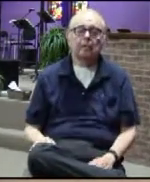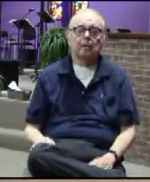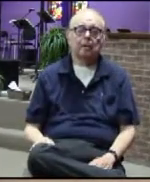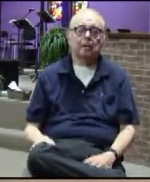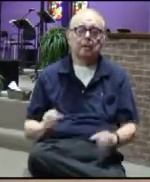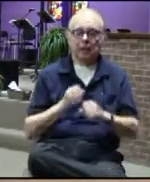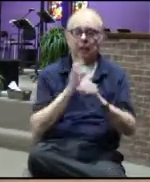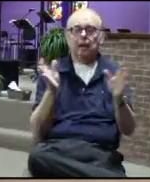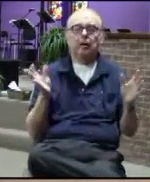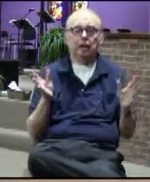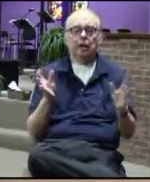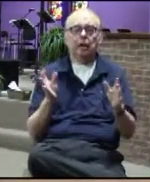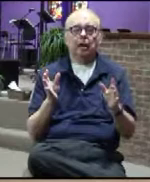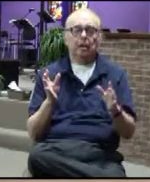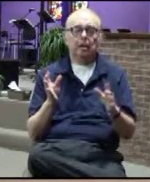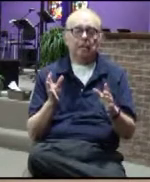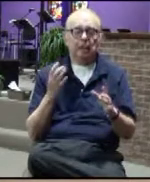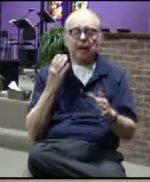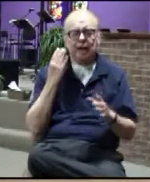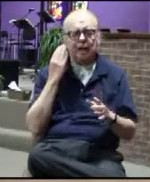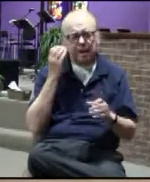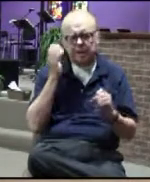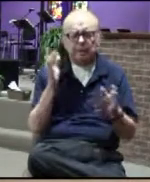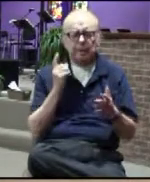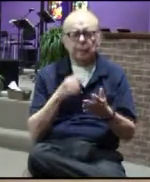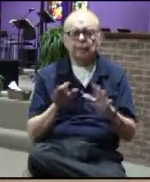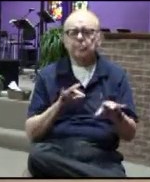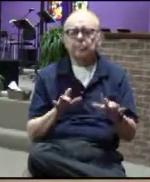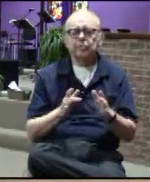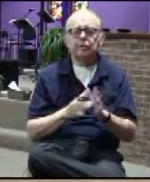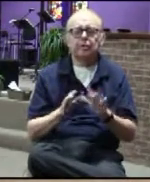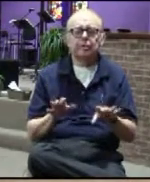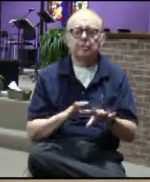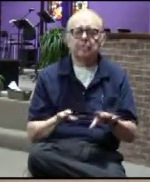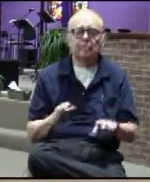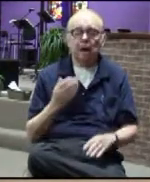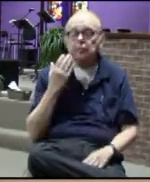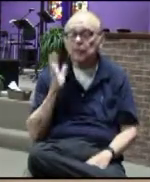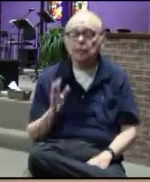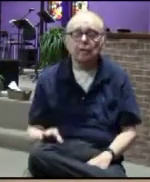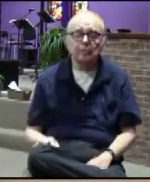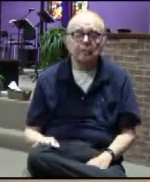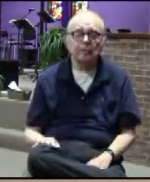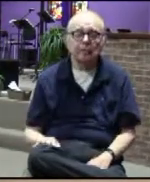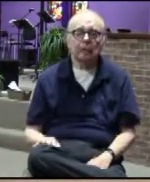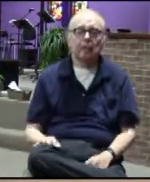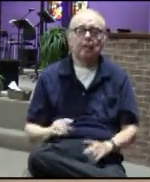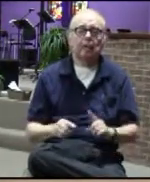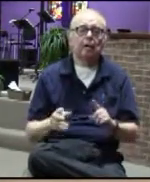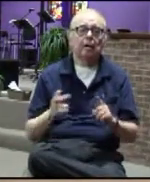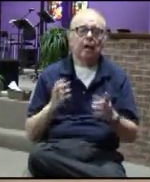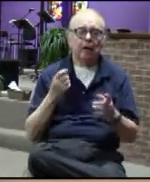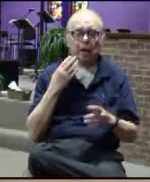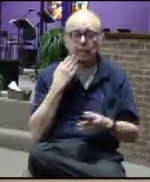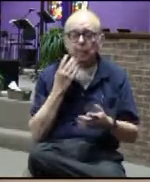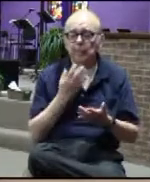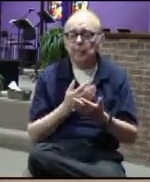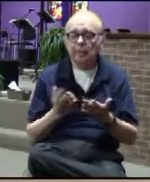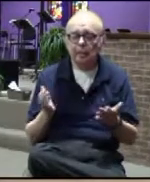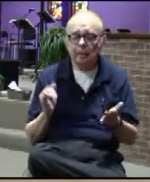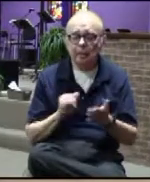I imagine that may have been what Jesus was doing I don't know but I do know one thing